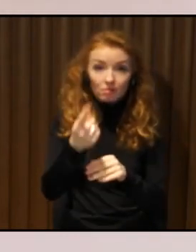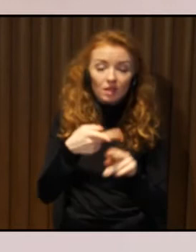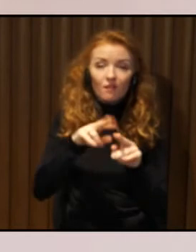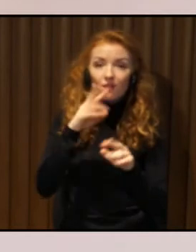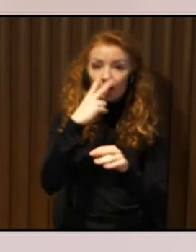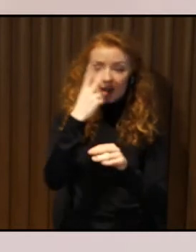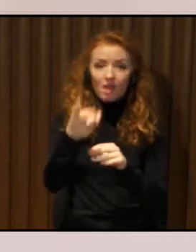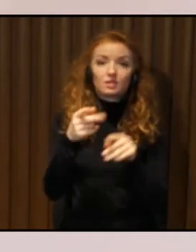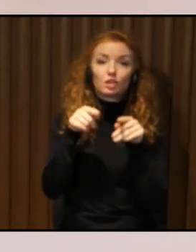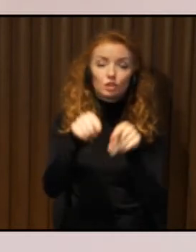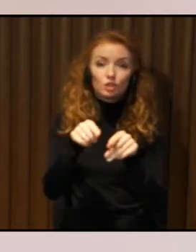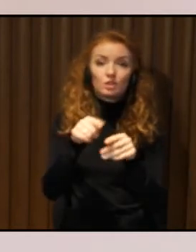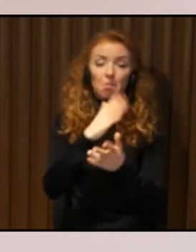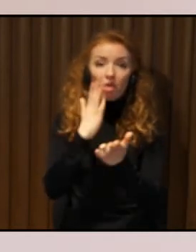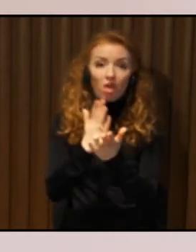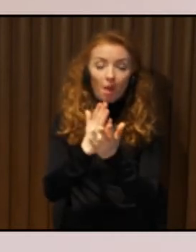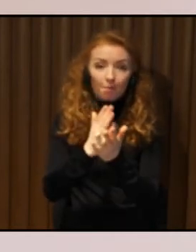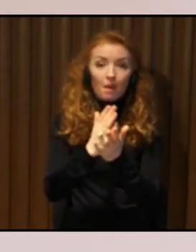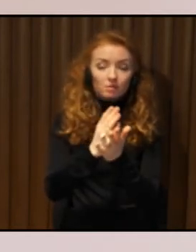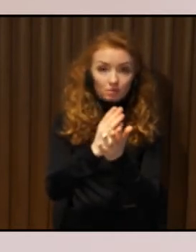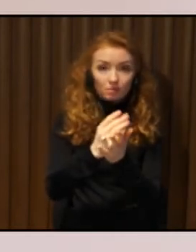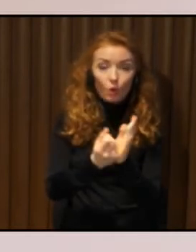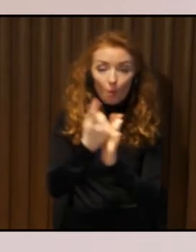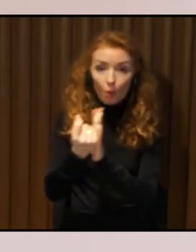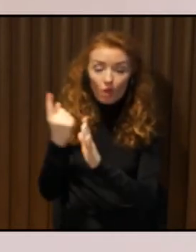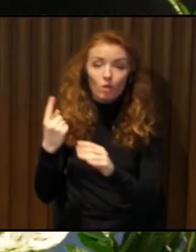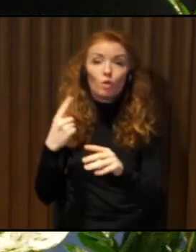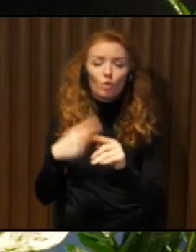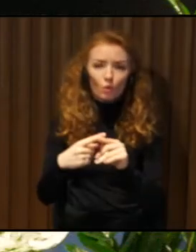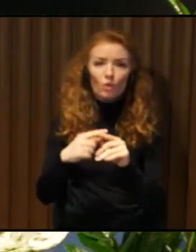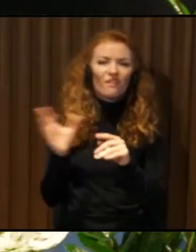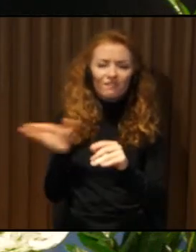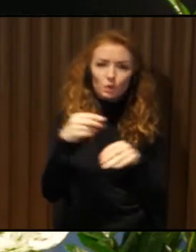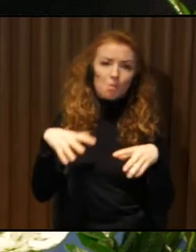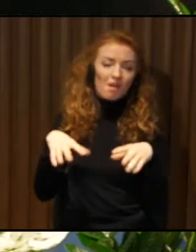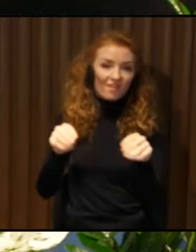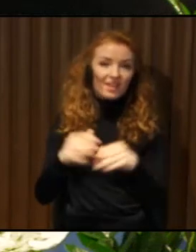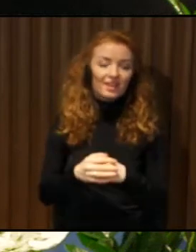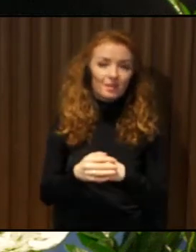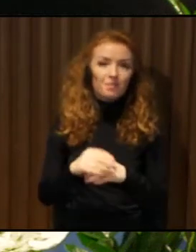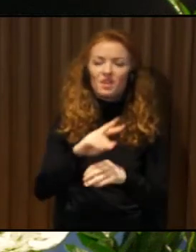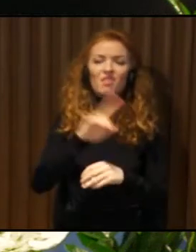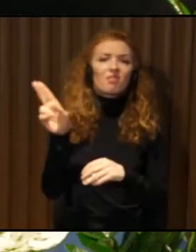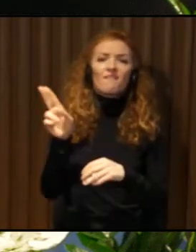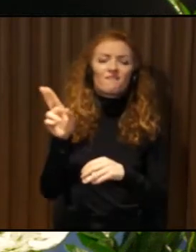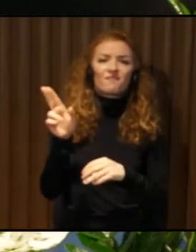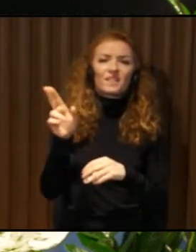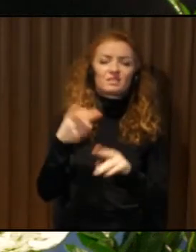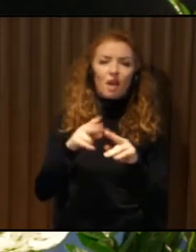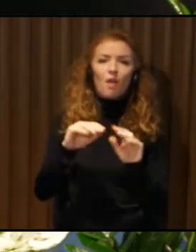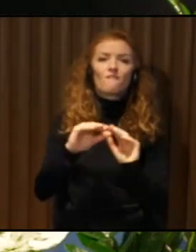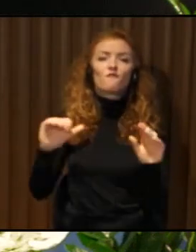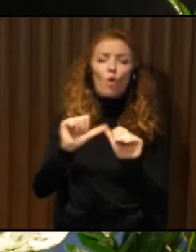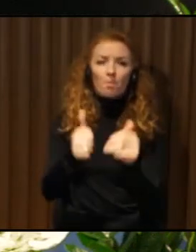and not like doing it with a rule book. Great. Sounds very logical. So hopefully one day we